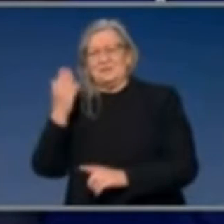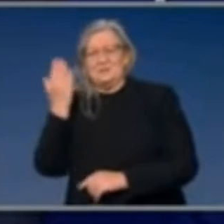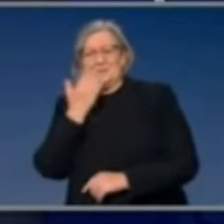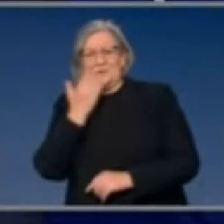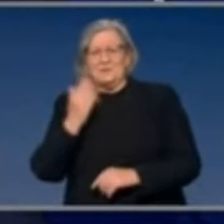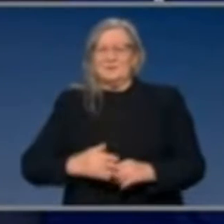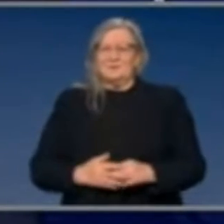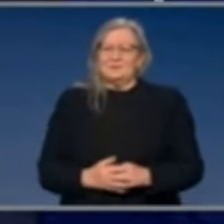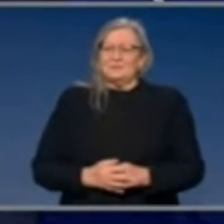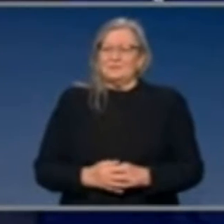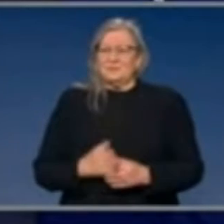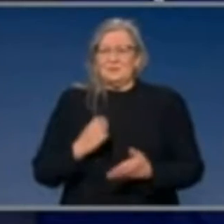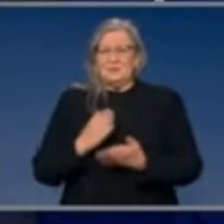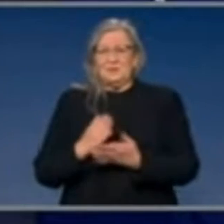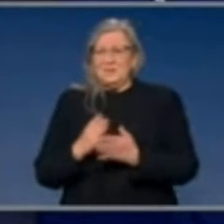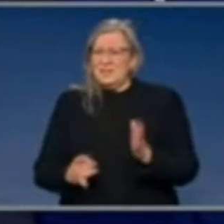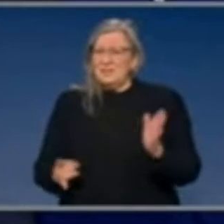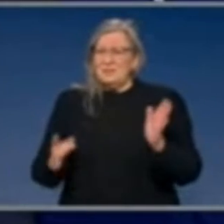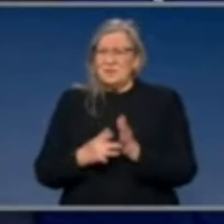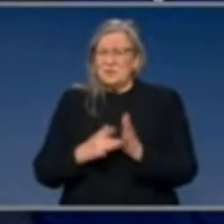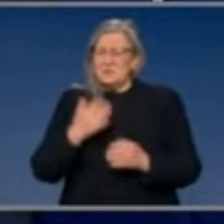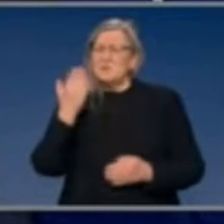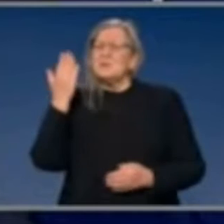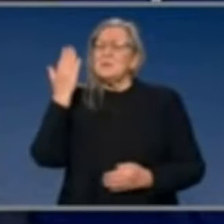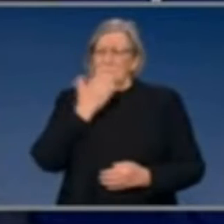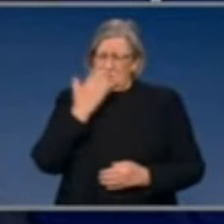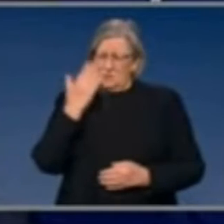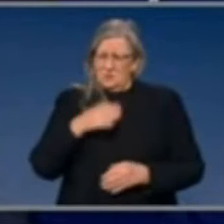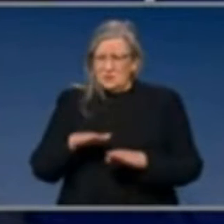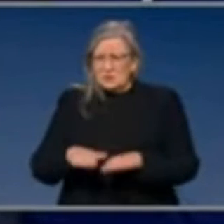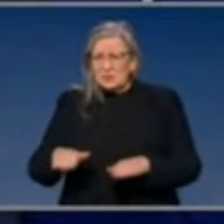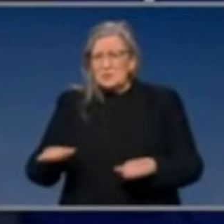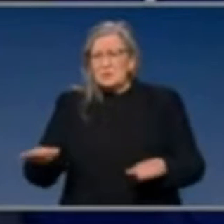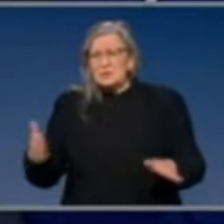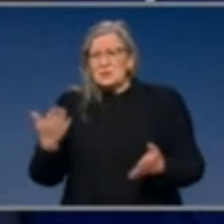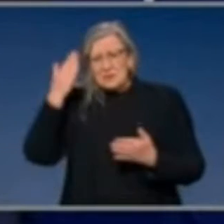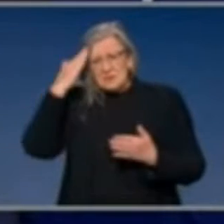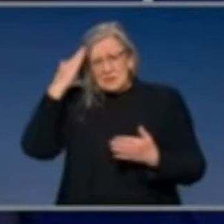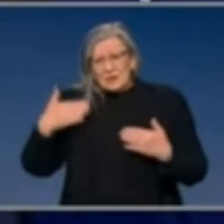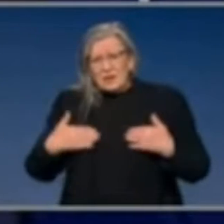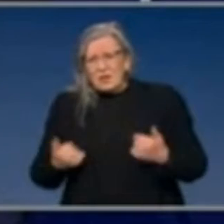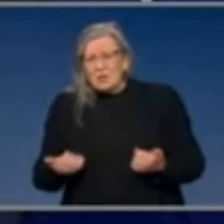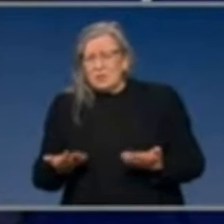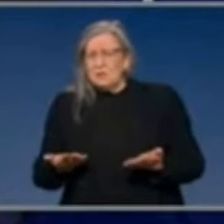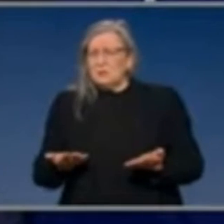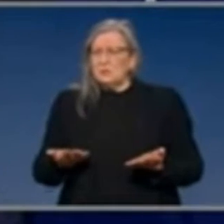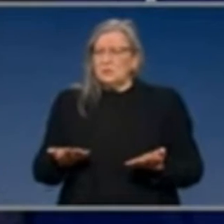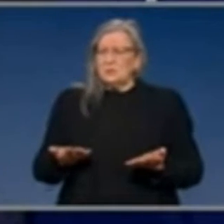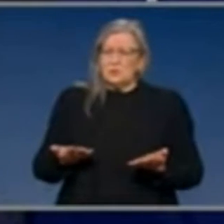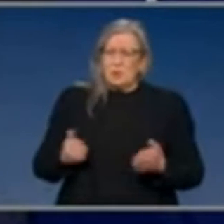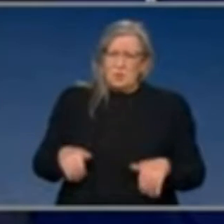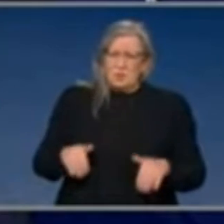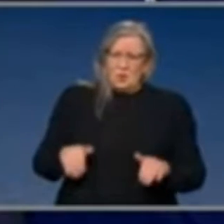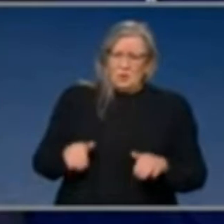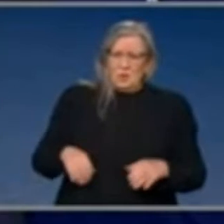getting back to school is just so important for kids. You know, the mental health consequences of children not being at school